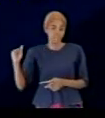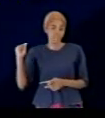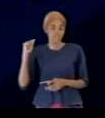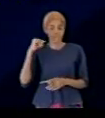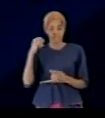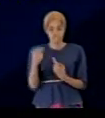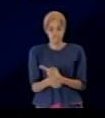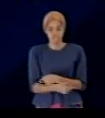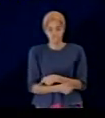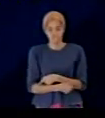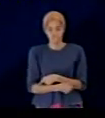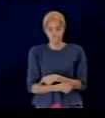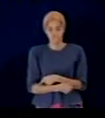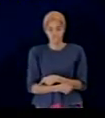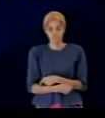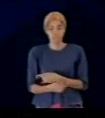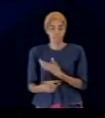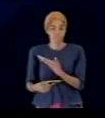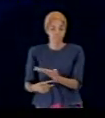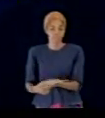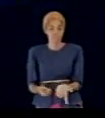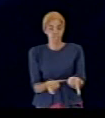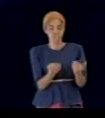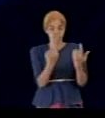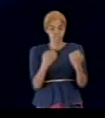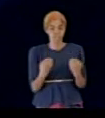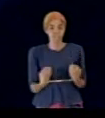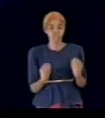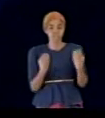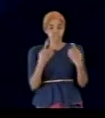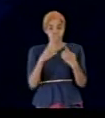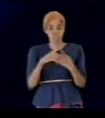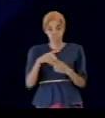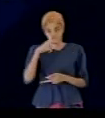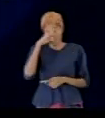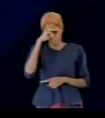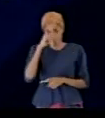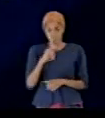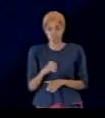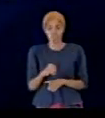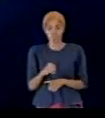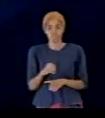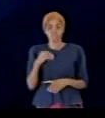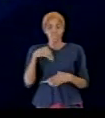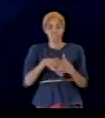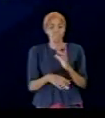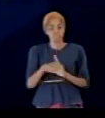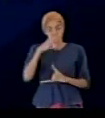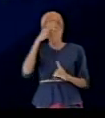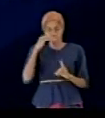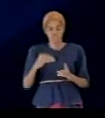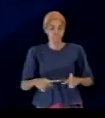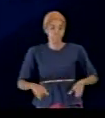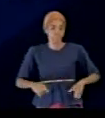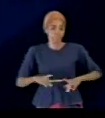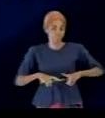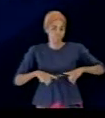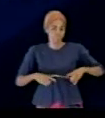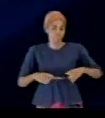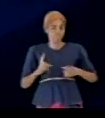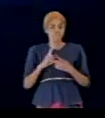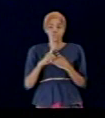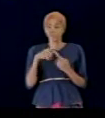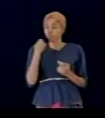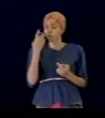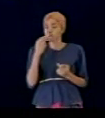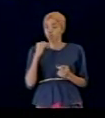day, there came many to him into his lodging, to whom